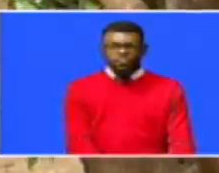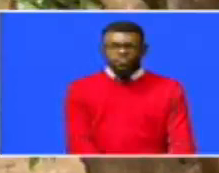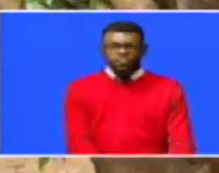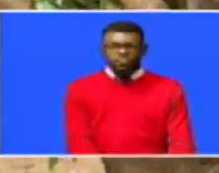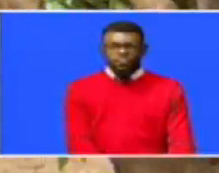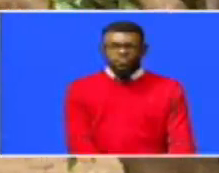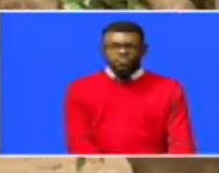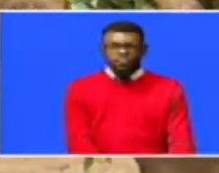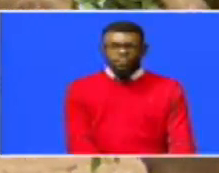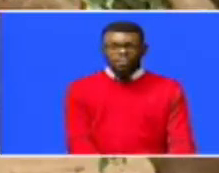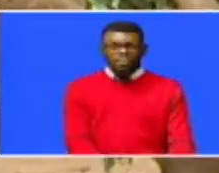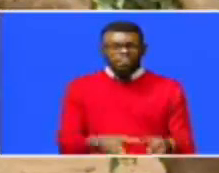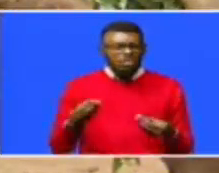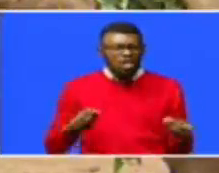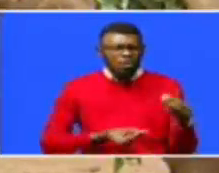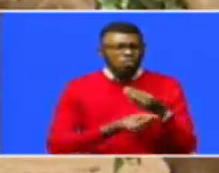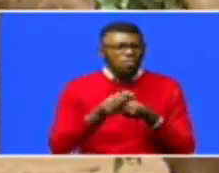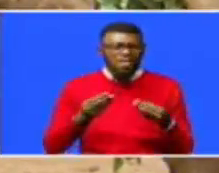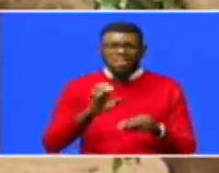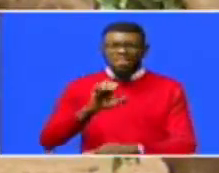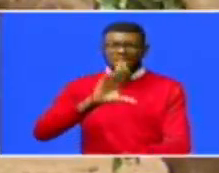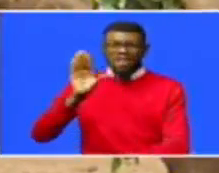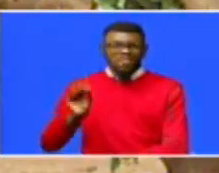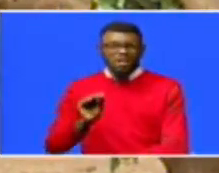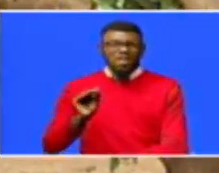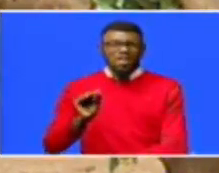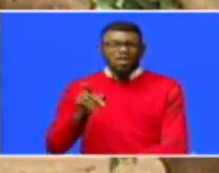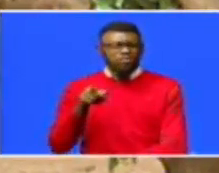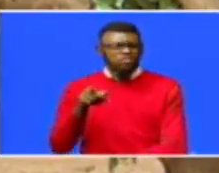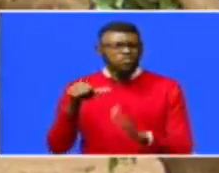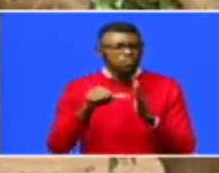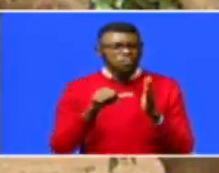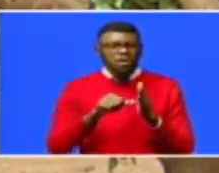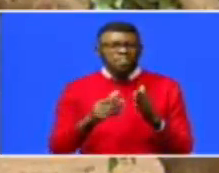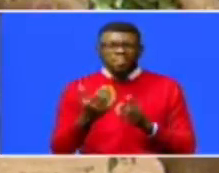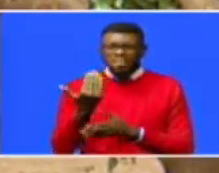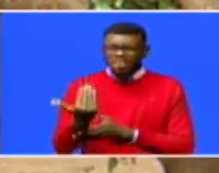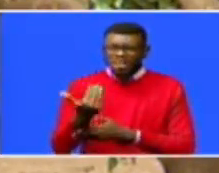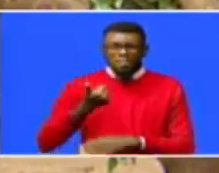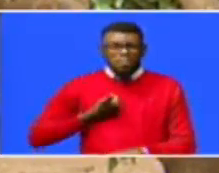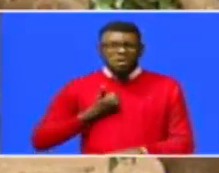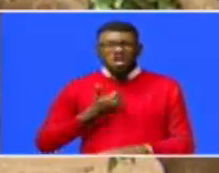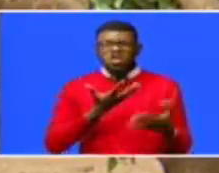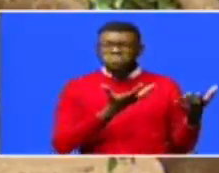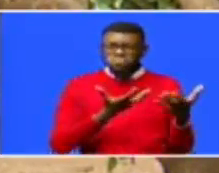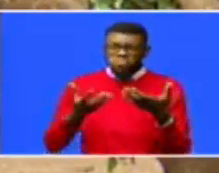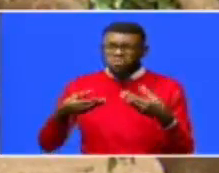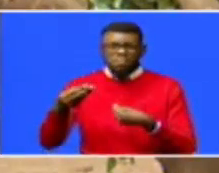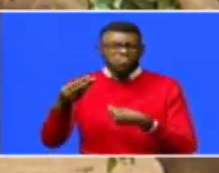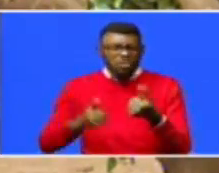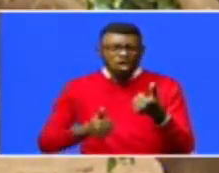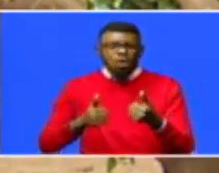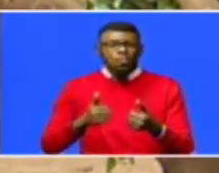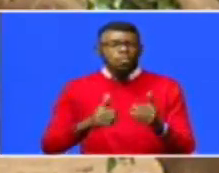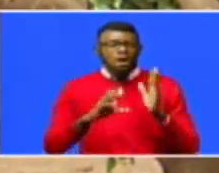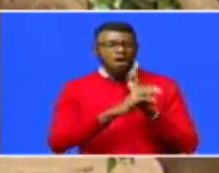The journey to economic survival in East Africa is closely associated with trafficking of young girls who are trafficked from their home